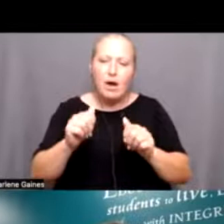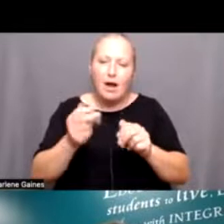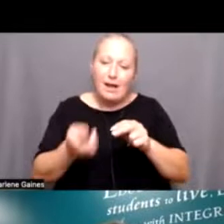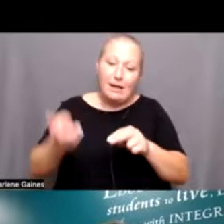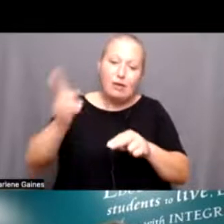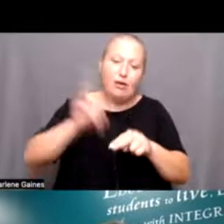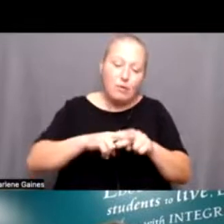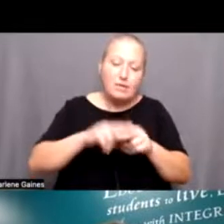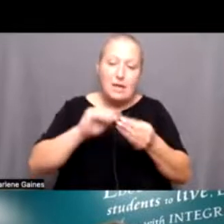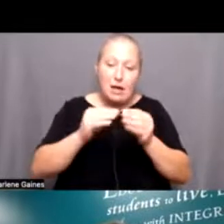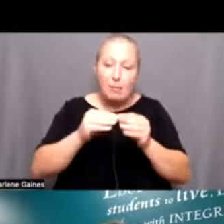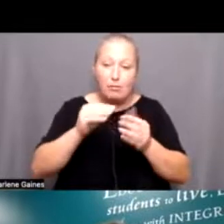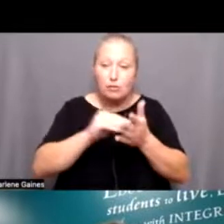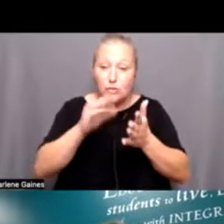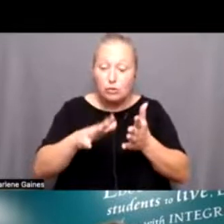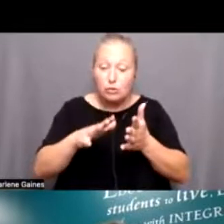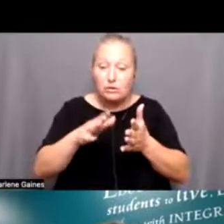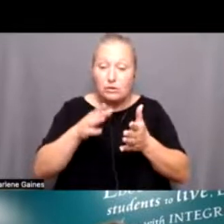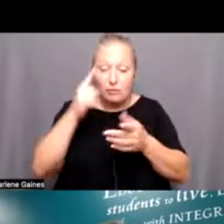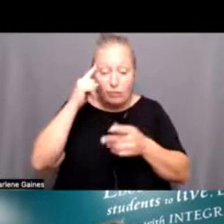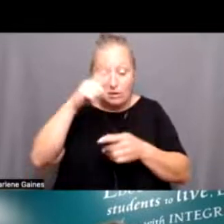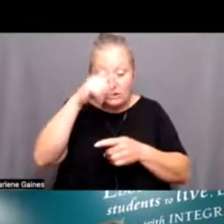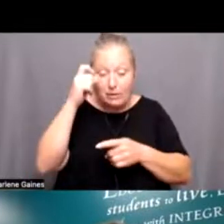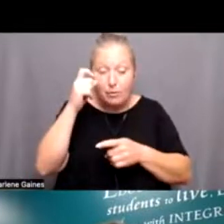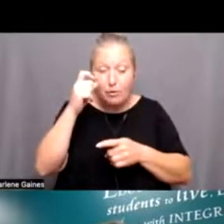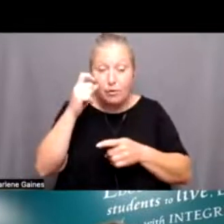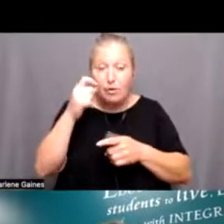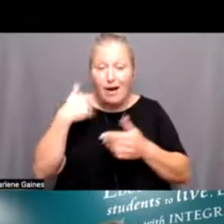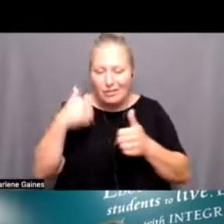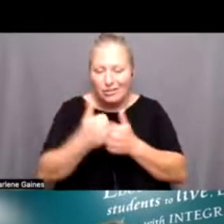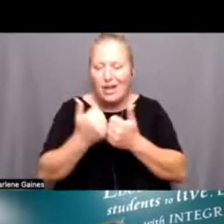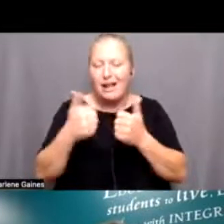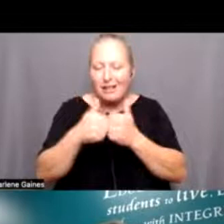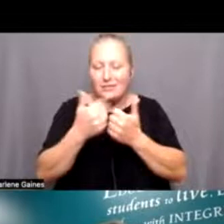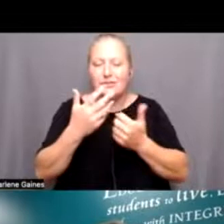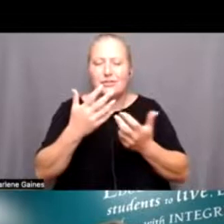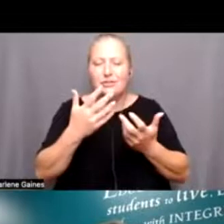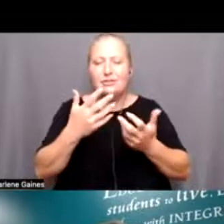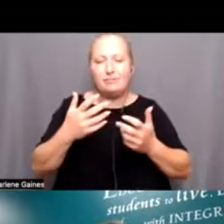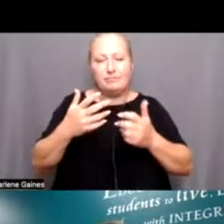increase the number of students that we're able to serve over the summer. And I know that there are lots of challenges, and I know that